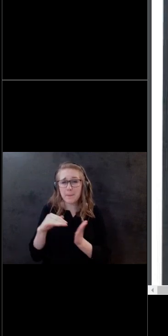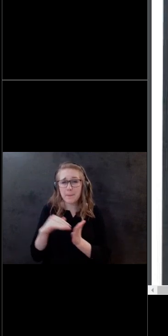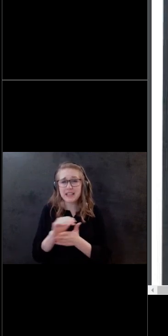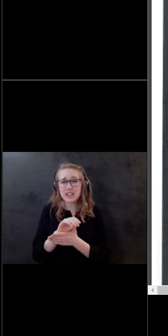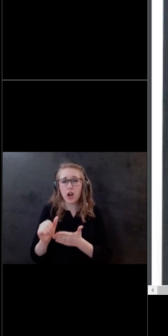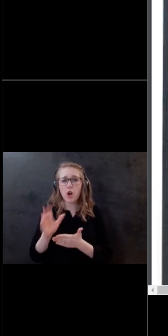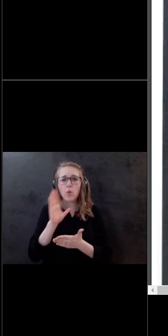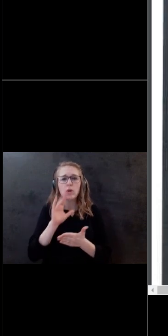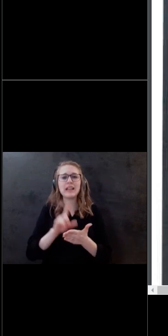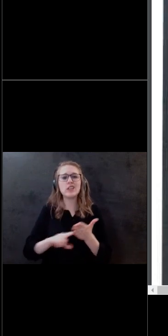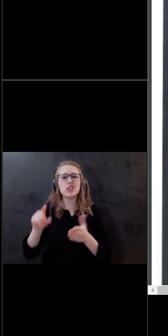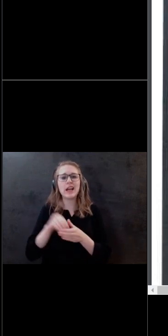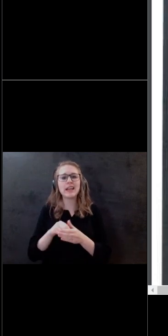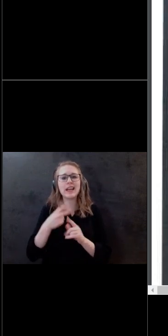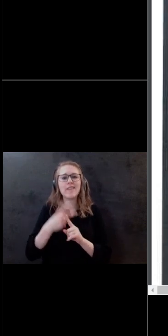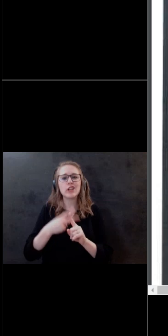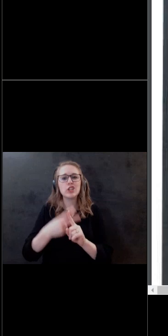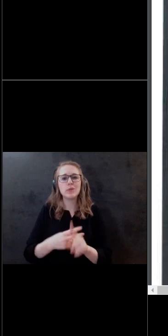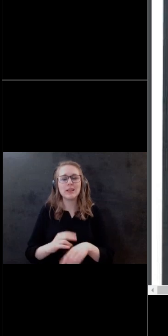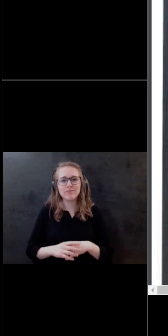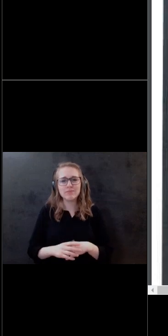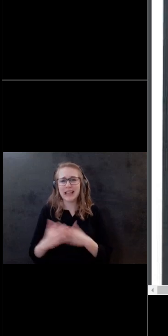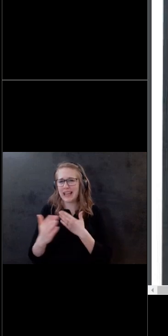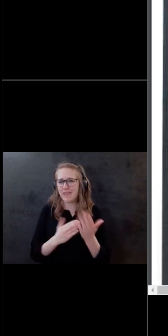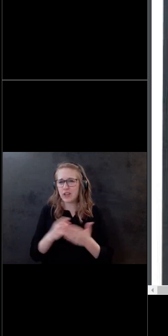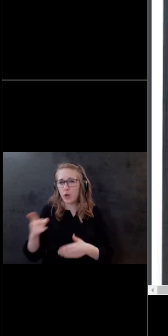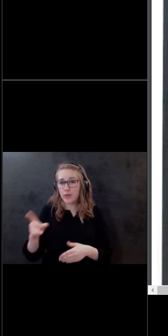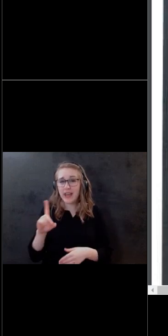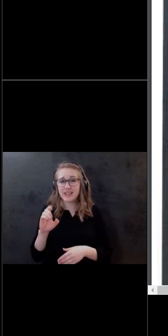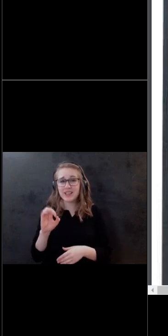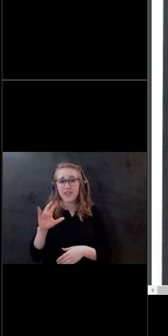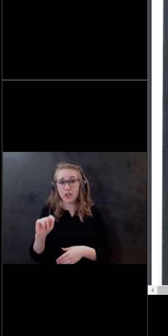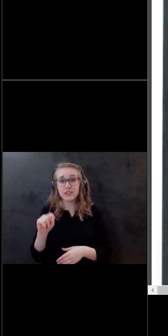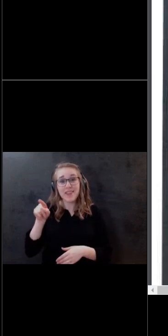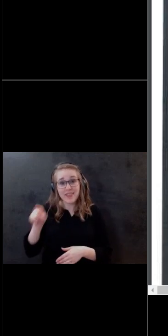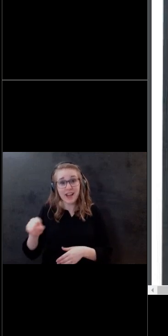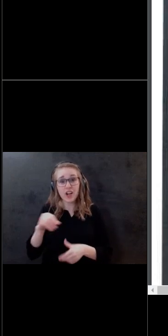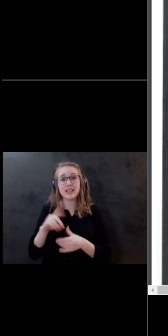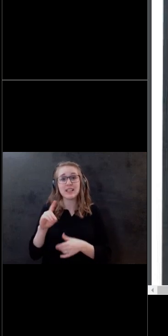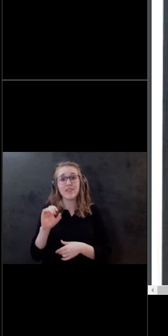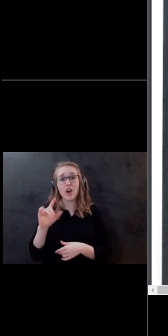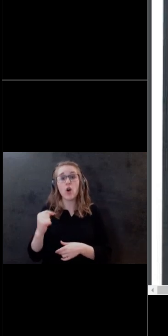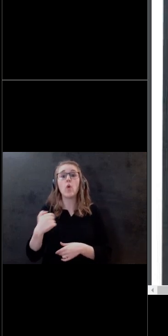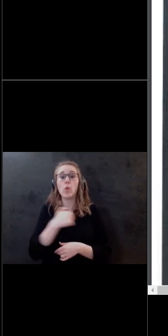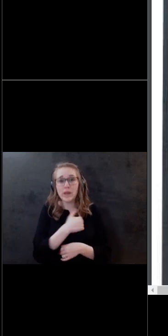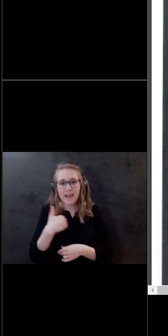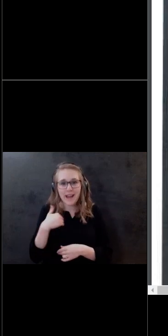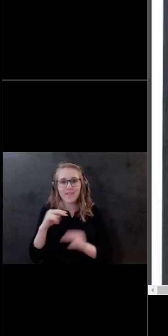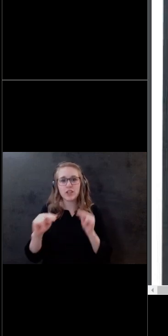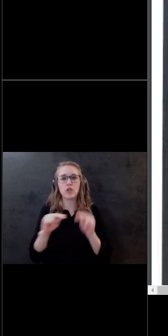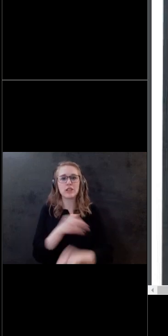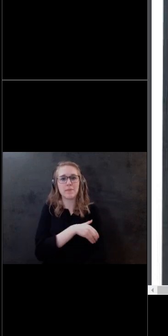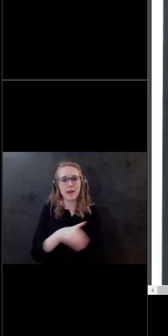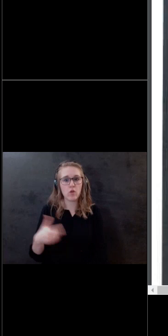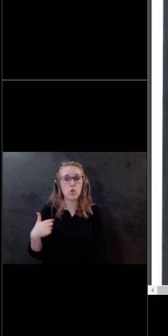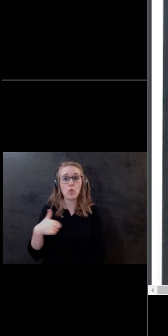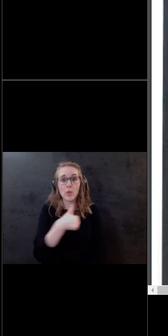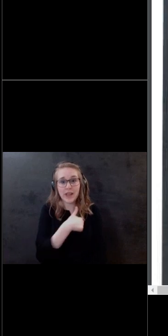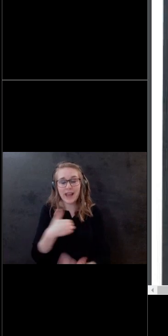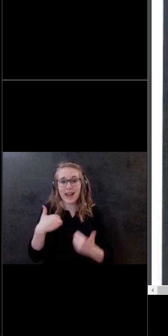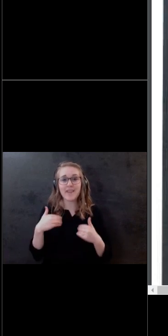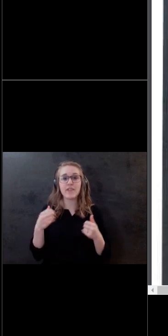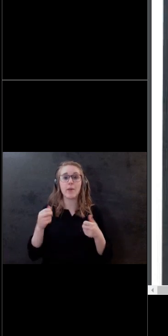check-in every 2 months, even though they defaulted. They are in default. We have negotiating power, and we have the ability